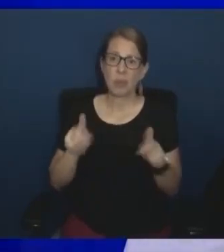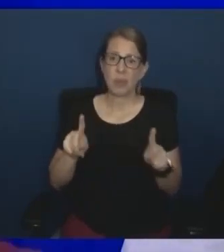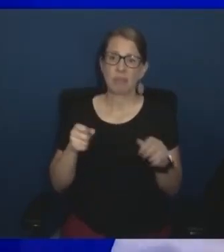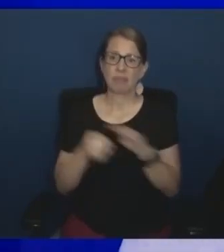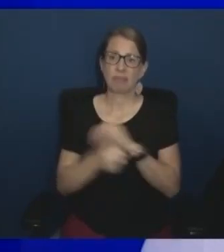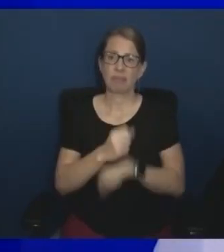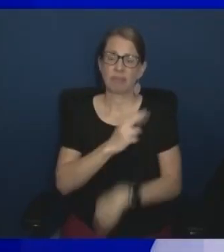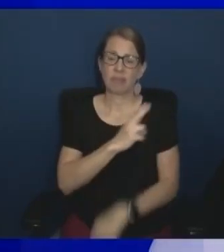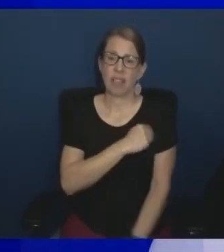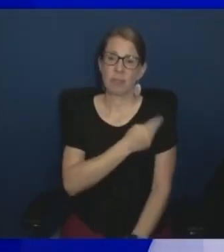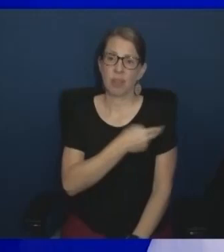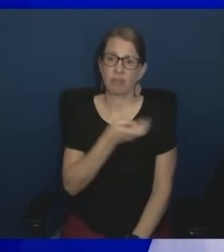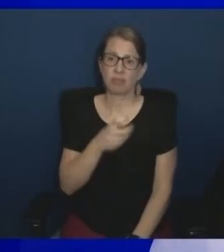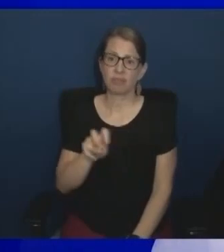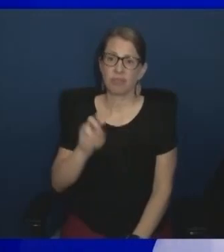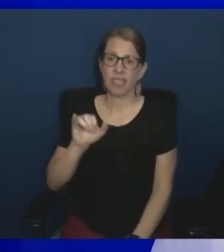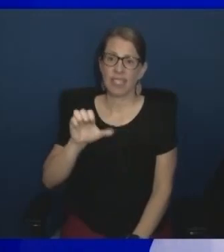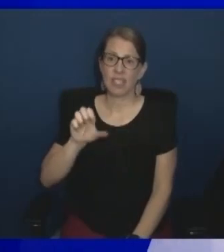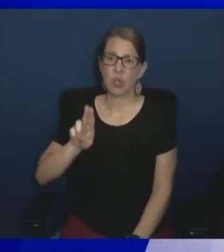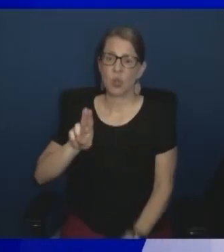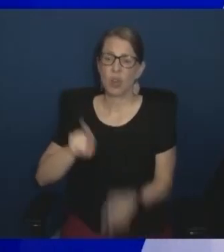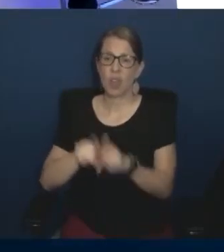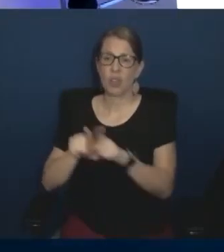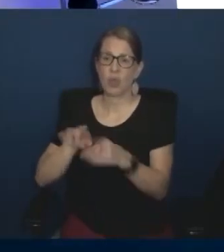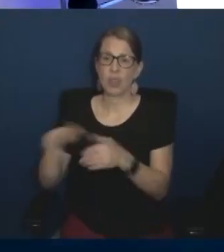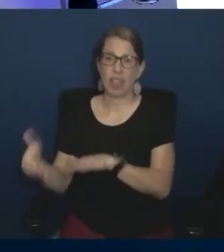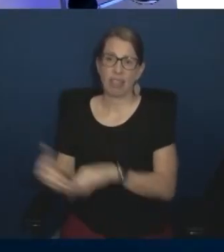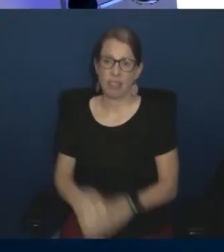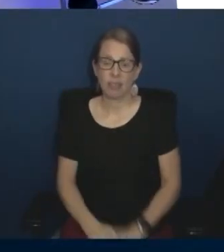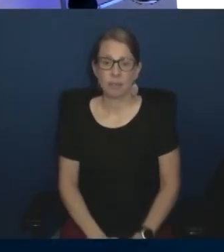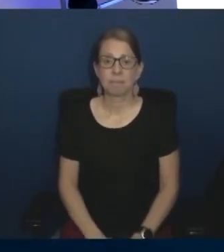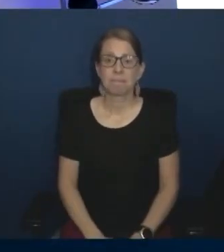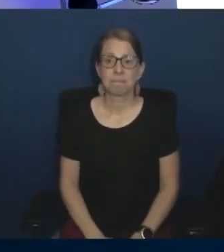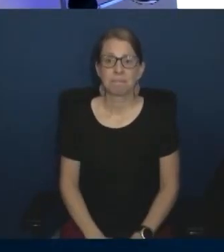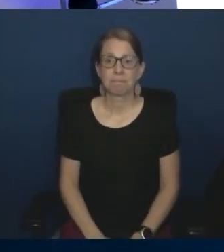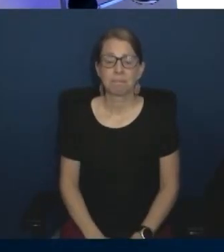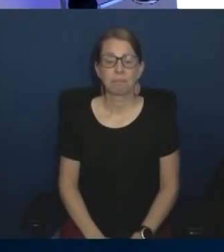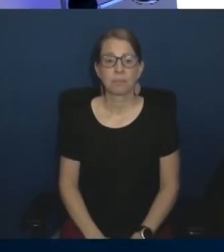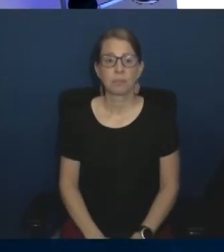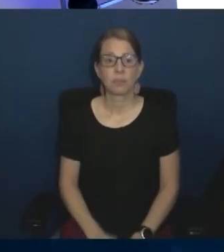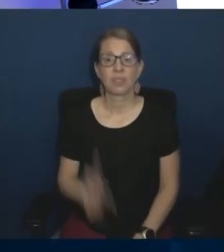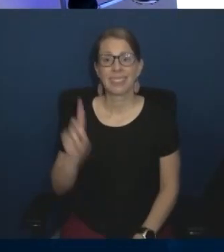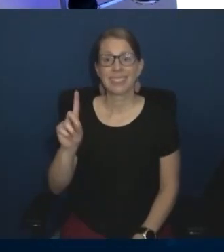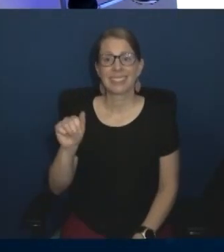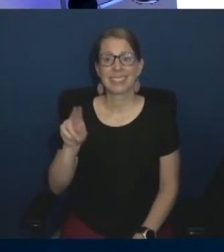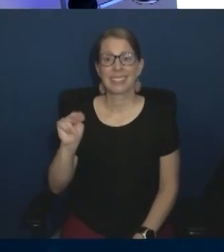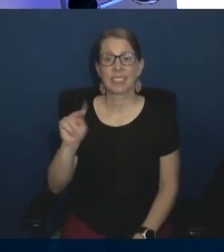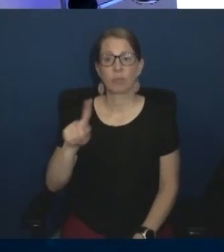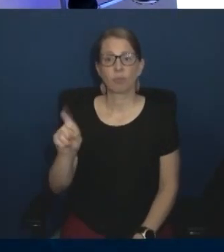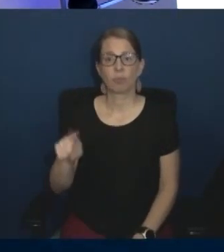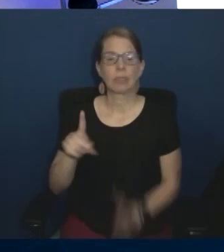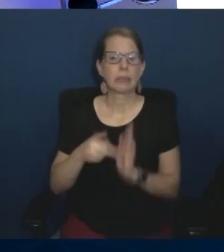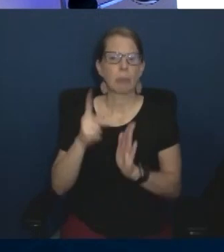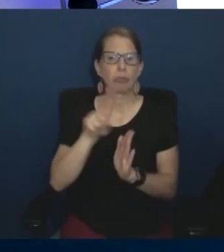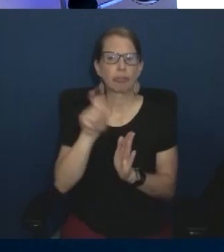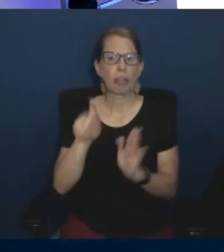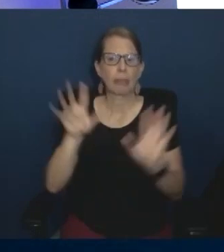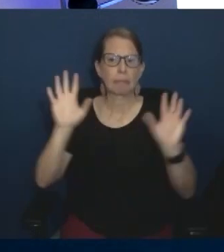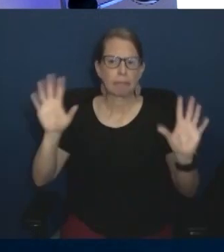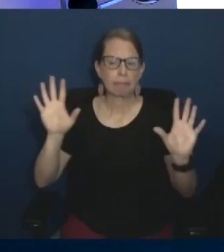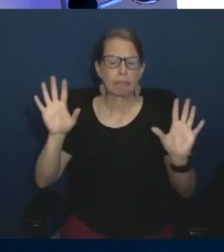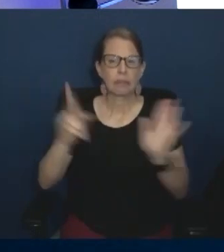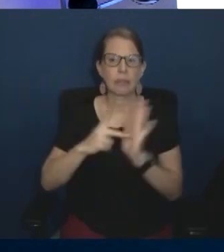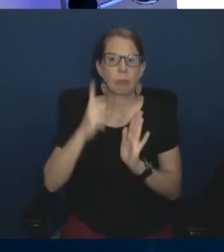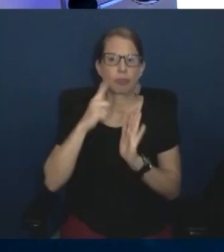being part of those stories that we've just heard here today. So Dan has a question, just double checking, because you have